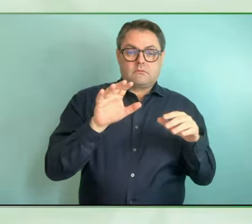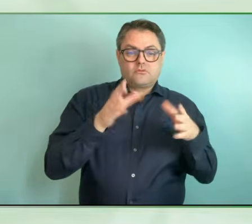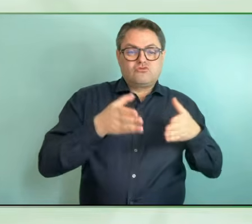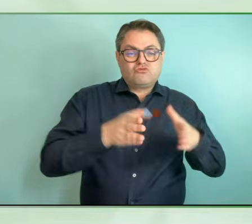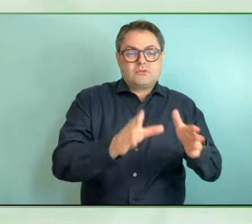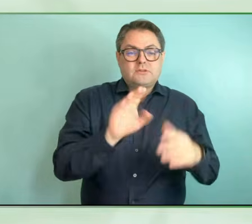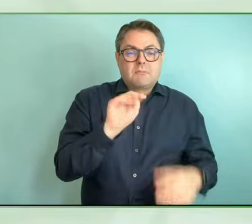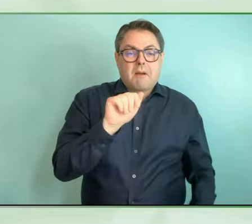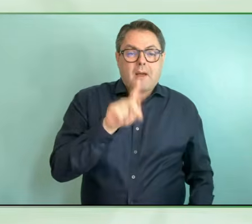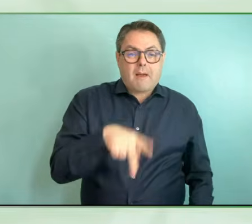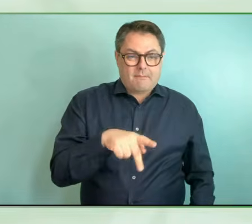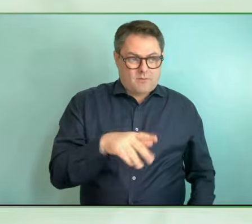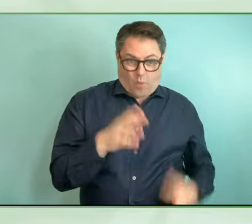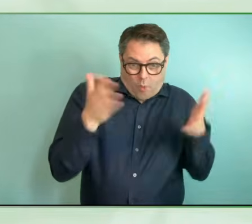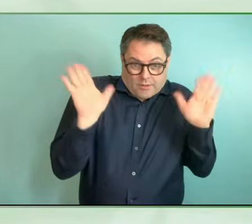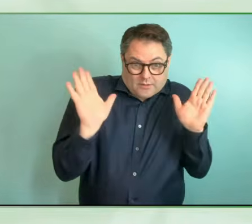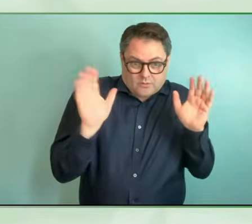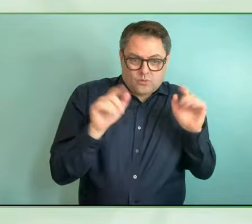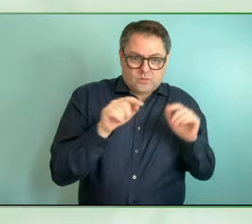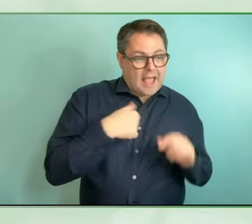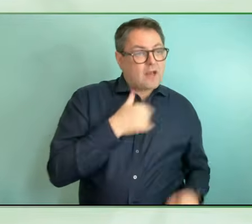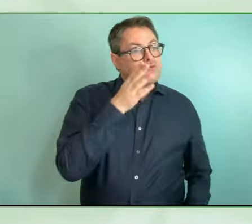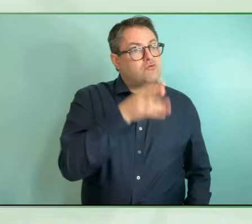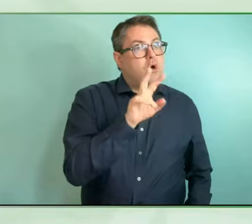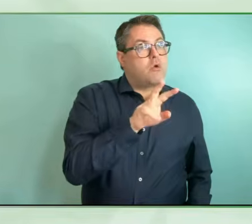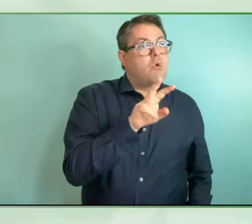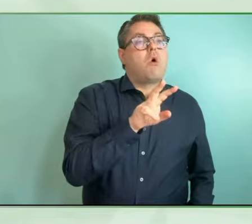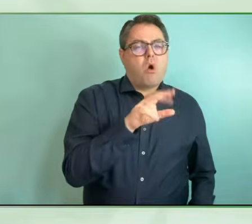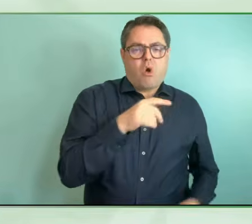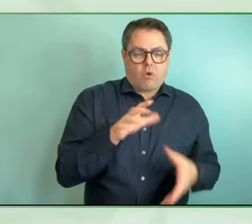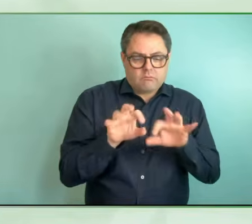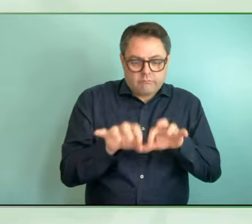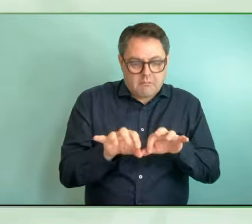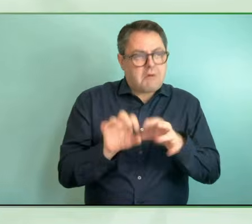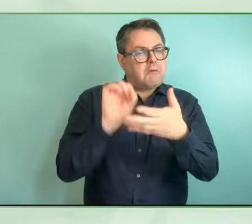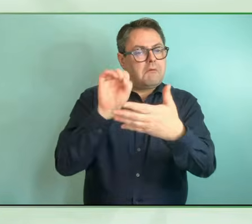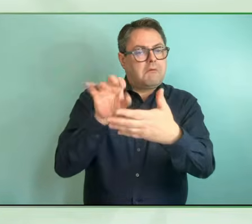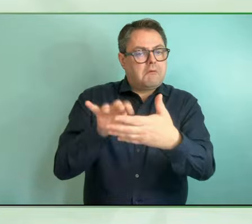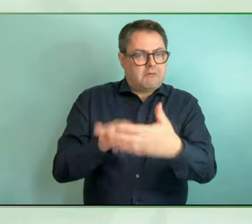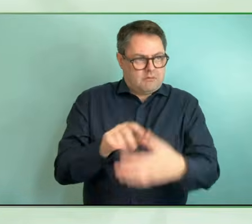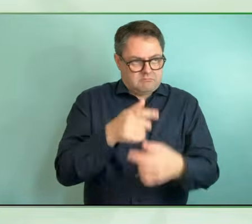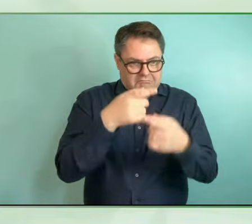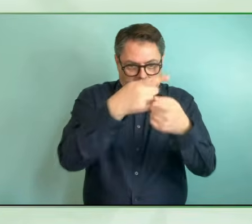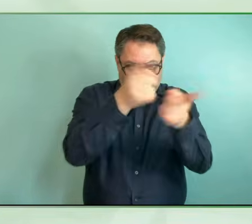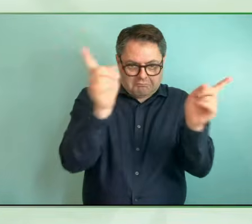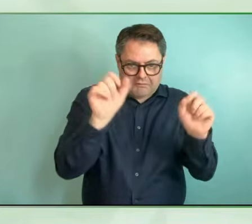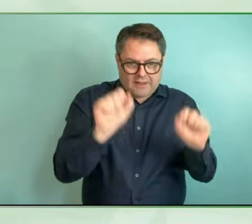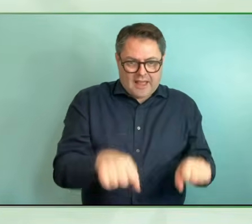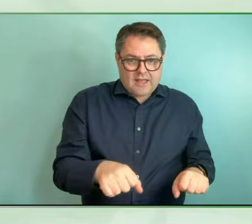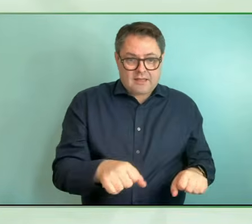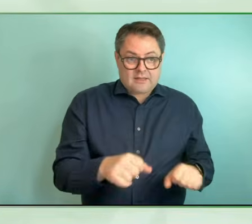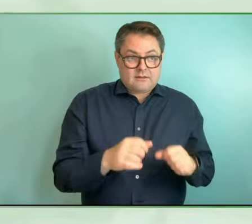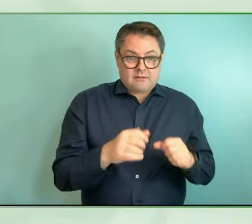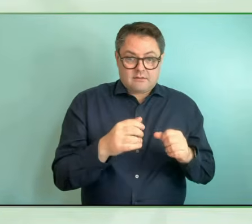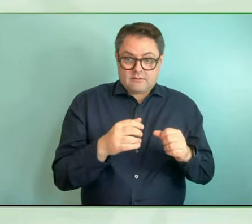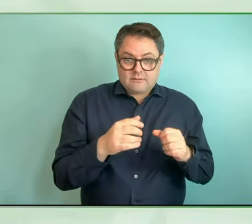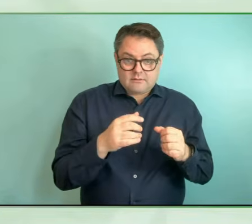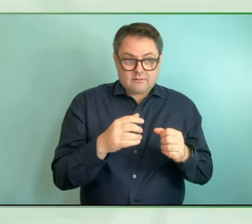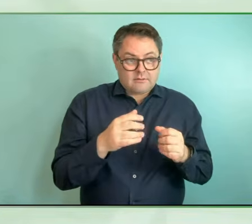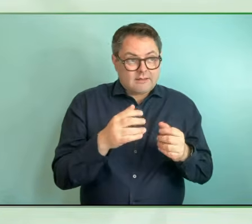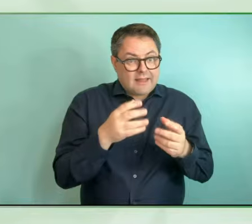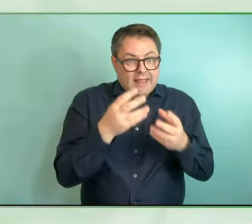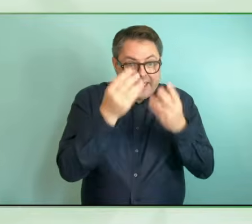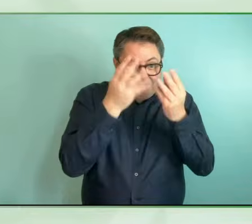is one of the ways that shows how important that can be. Because once the information is in OpenStreetMap, it